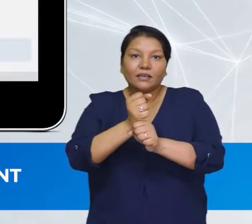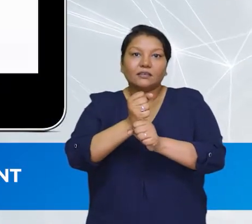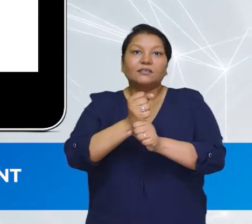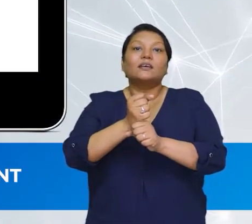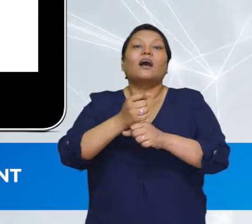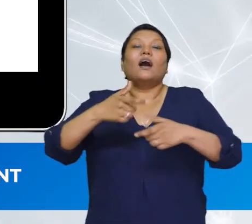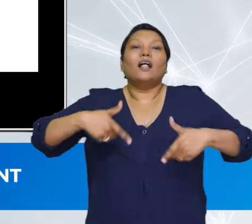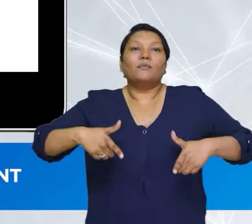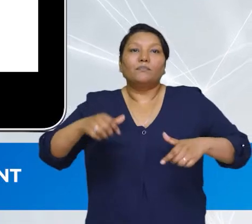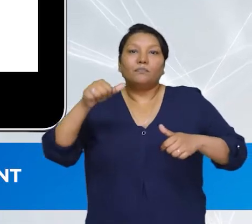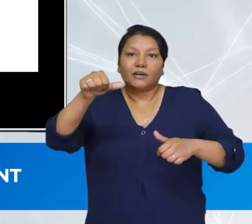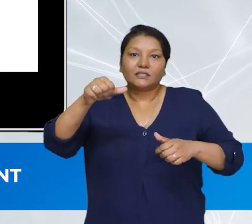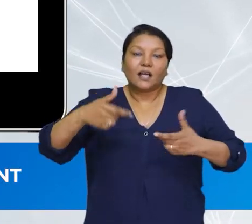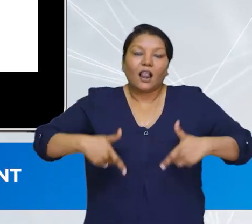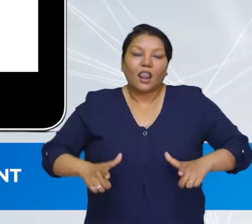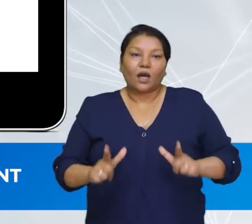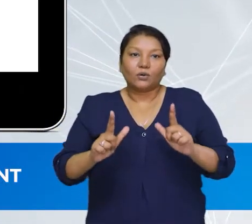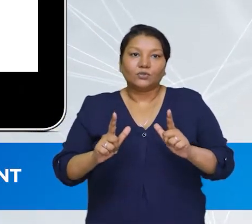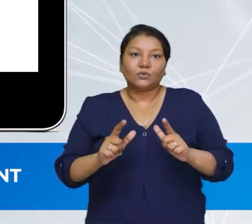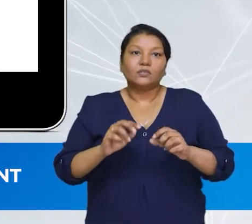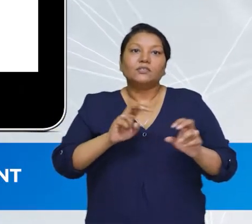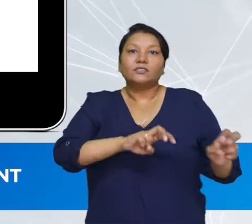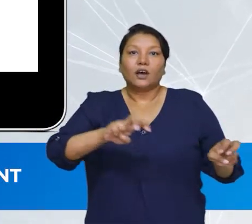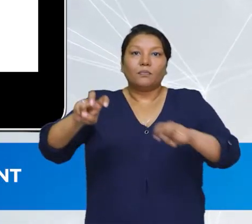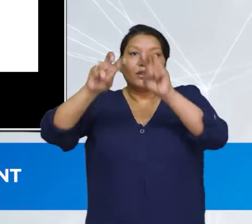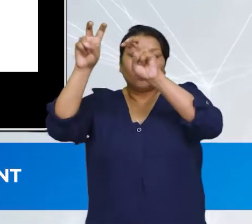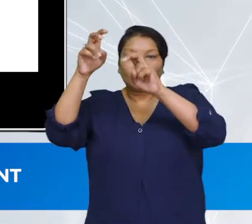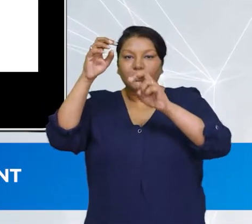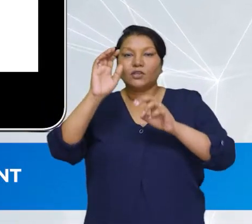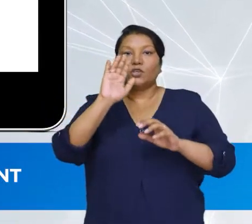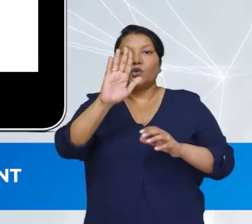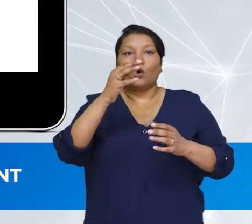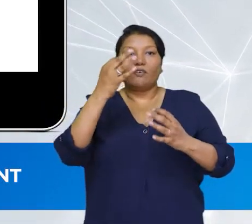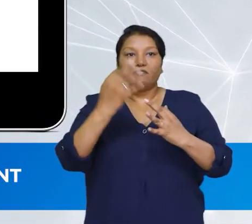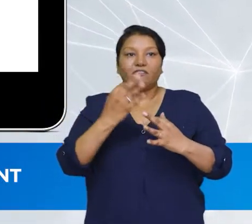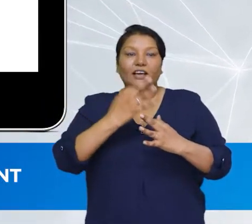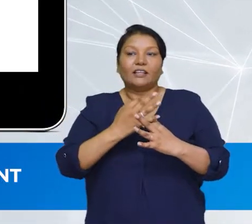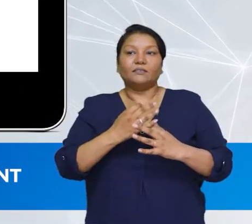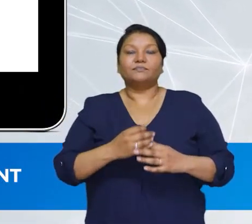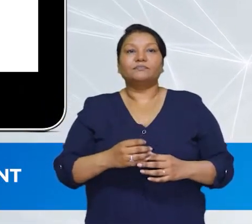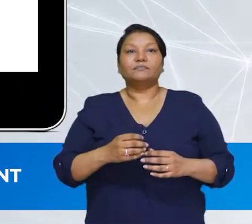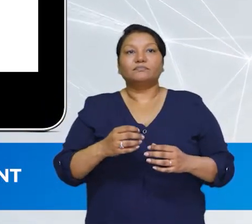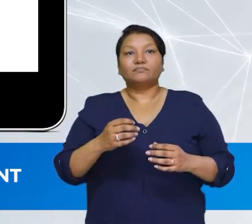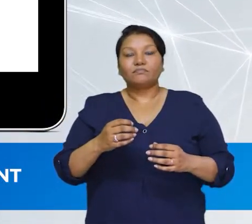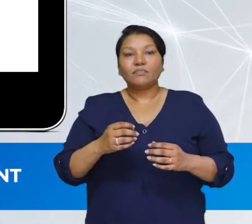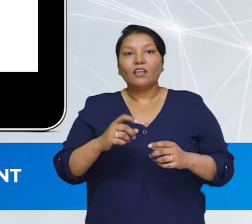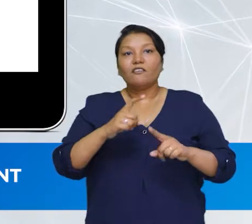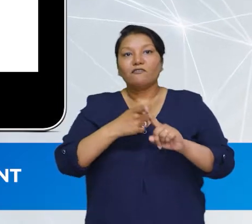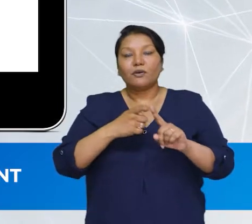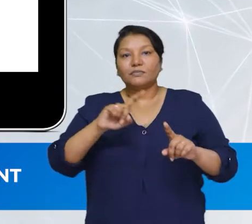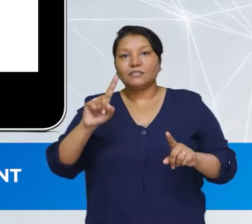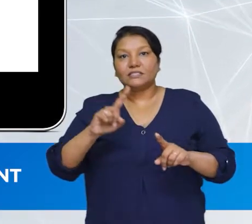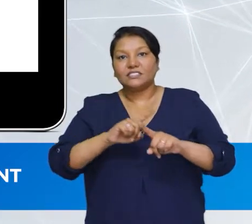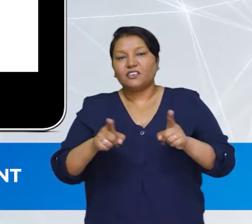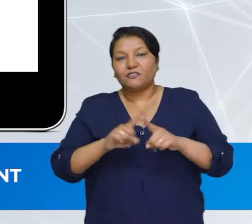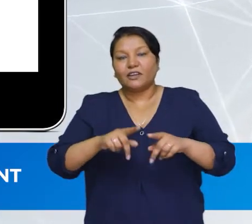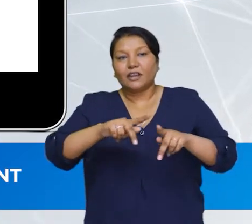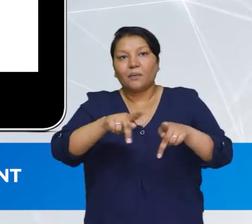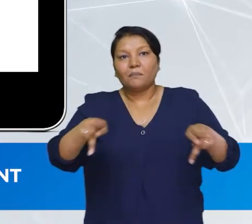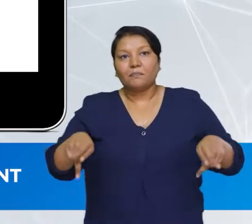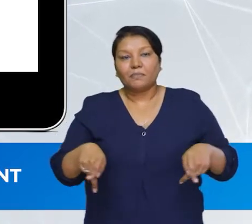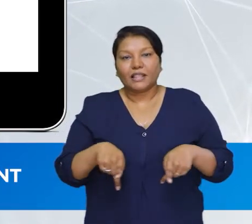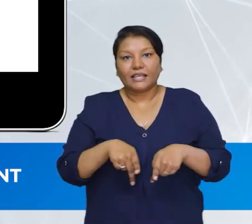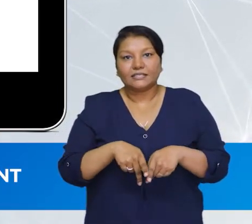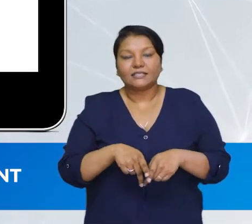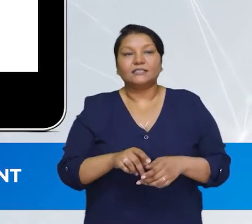create. This gives you options for uploading. Files from your Google Drive, links from